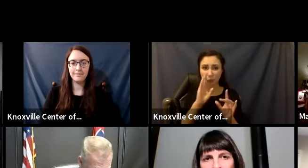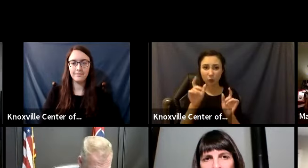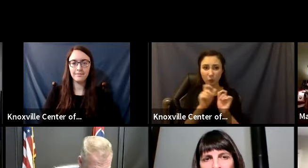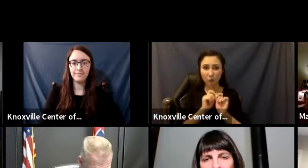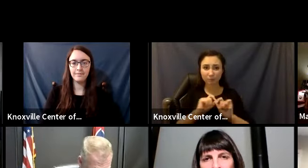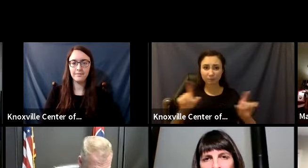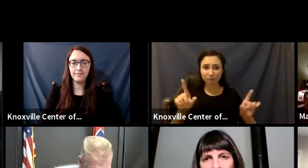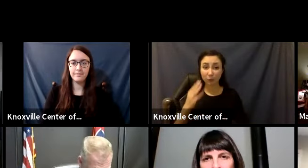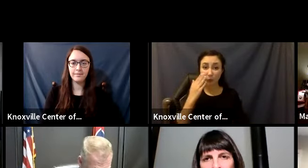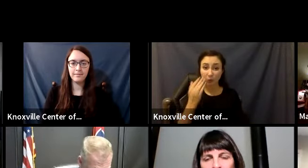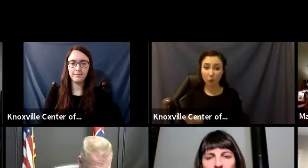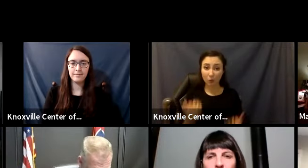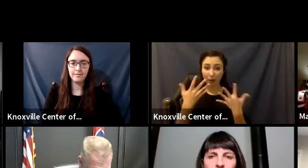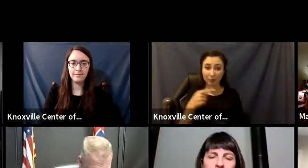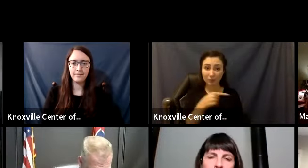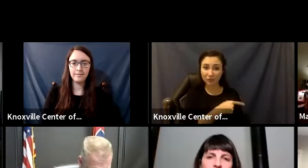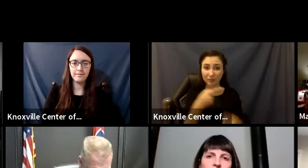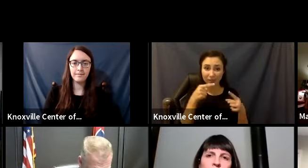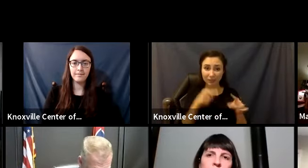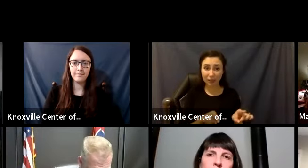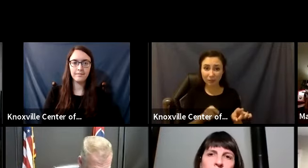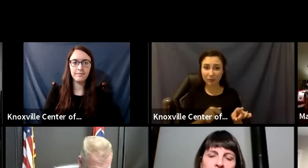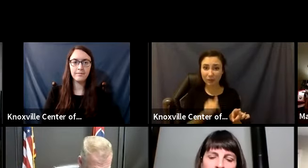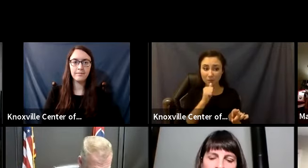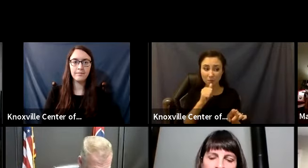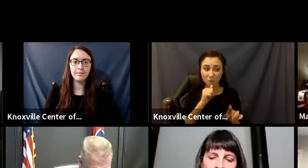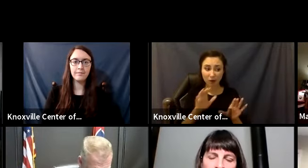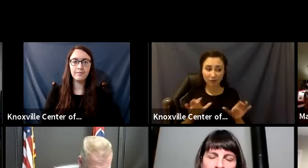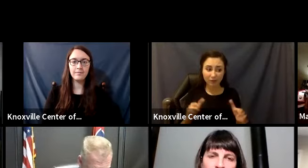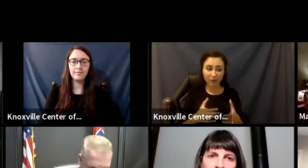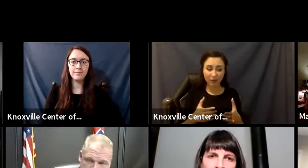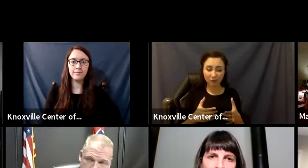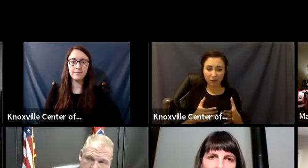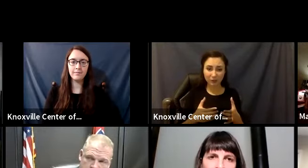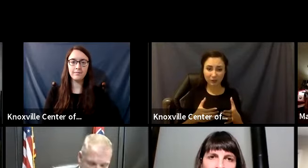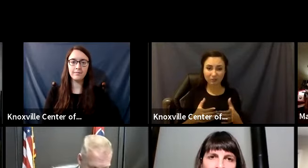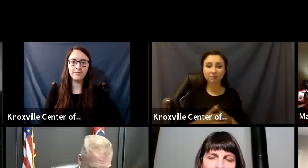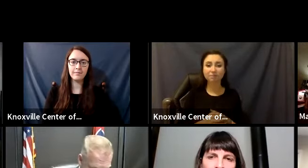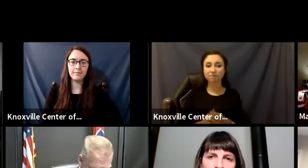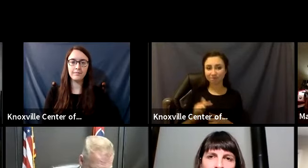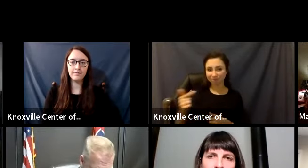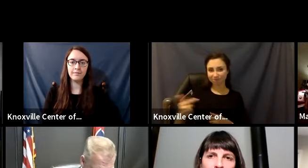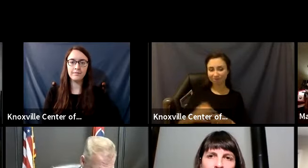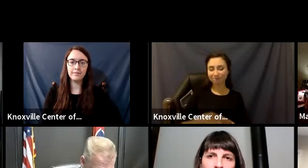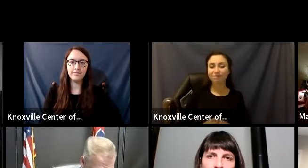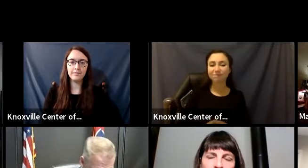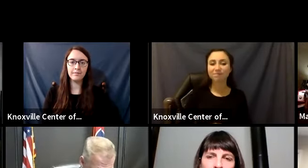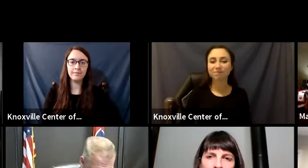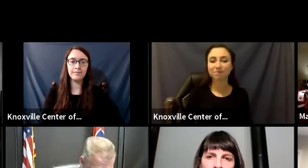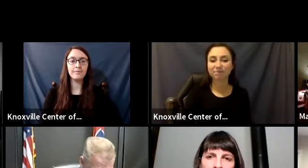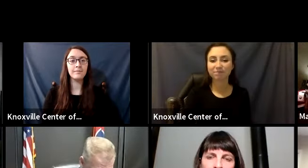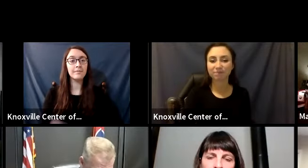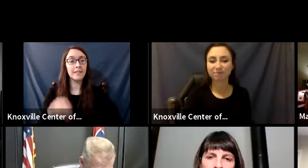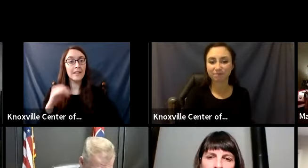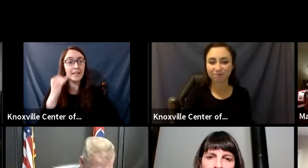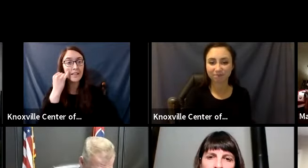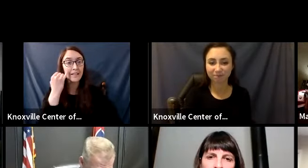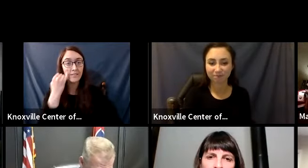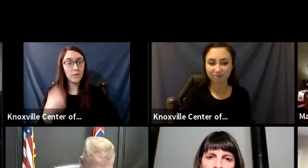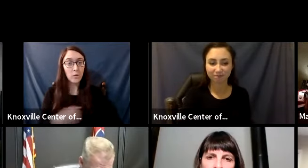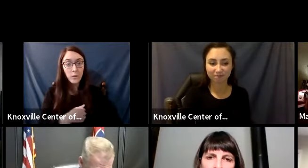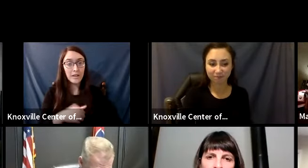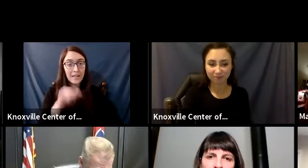because we know how much of this happened in private gatherings, and the message we would send by not continuing this, I would be concerned would